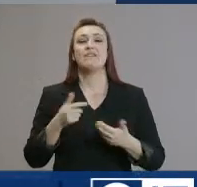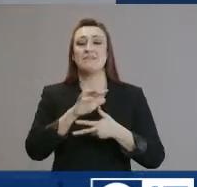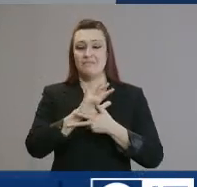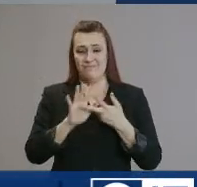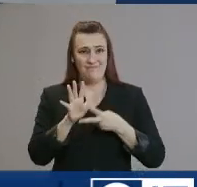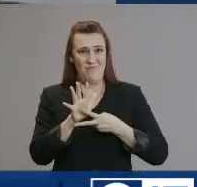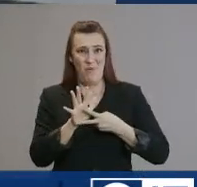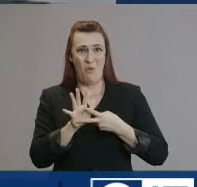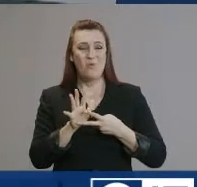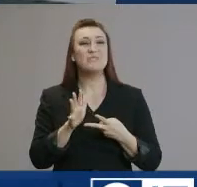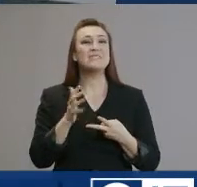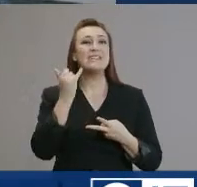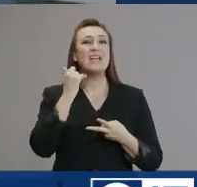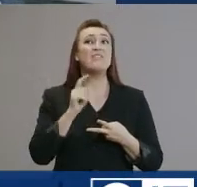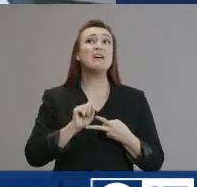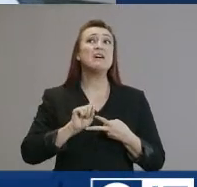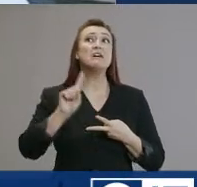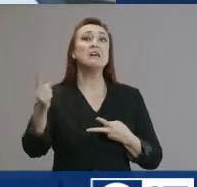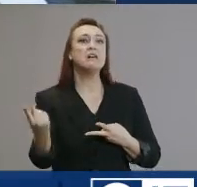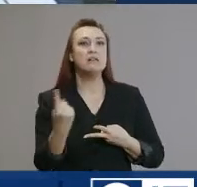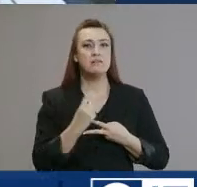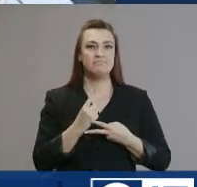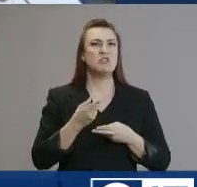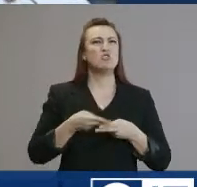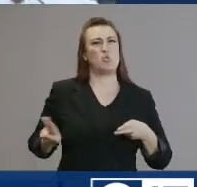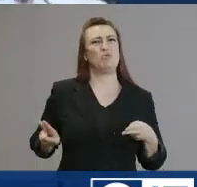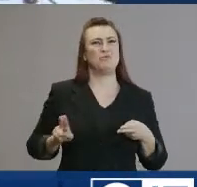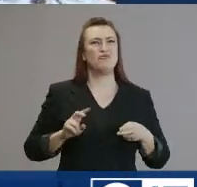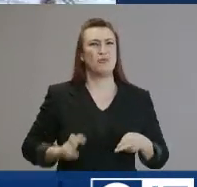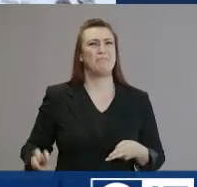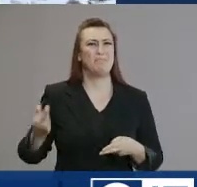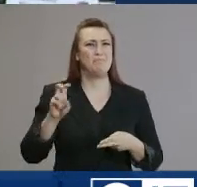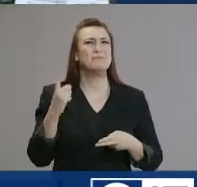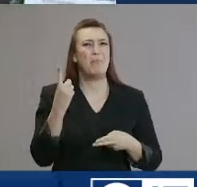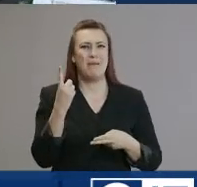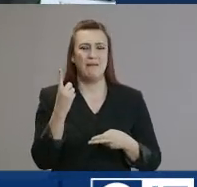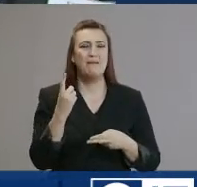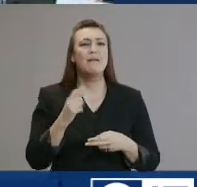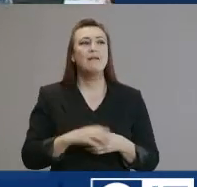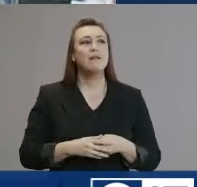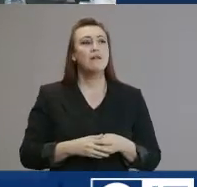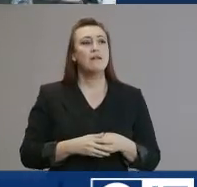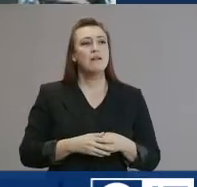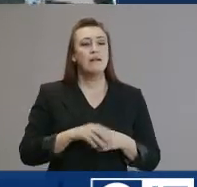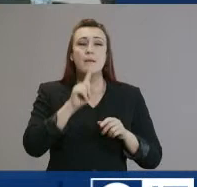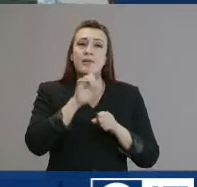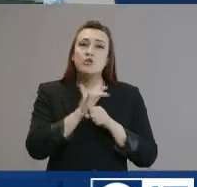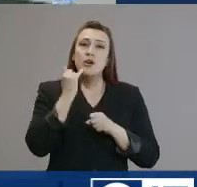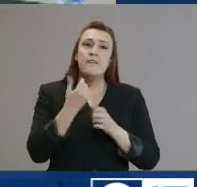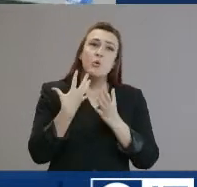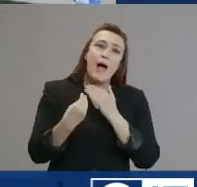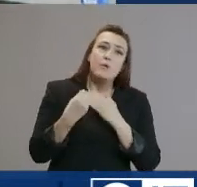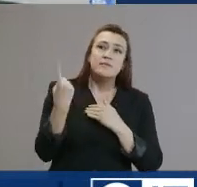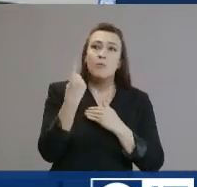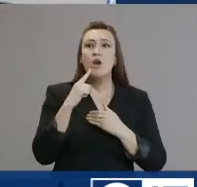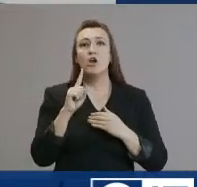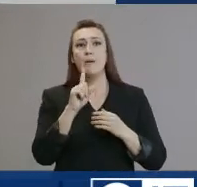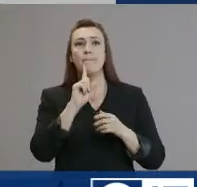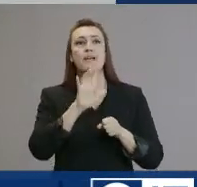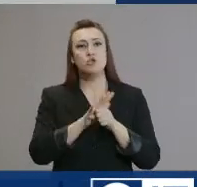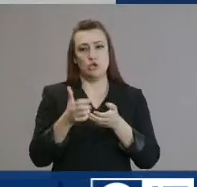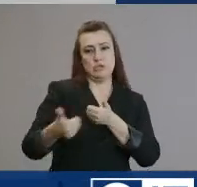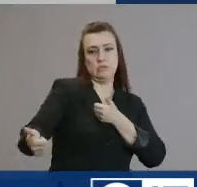You want to make sure that you physically distance when you are in public. Try to stay at least 6 feet away from others. If you cannot